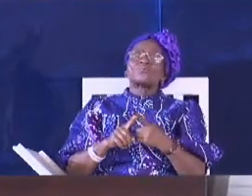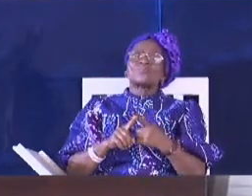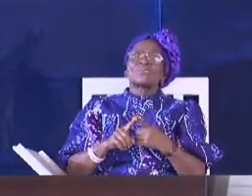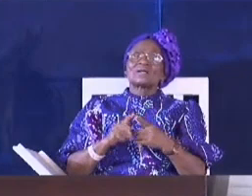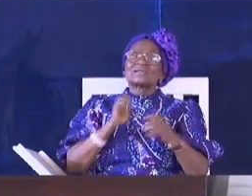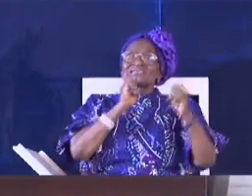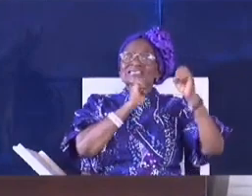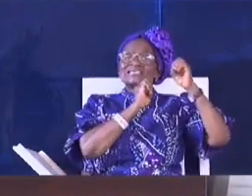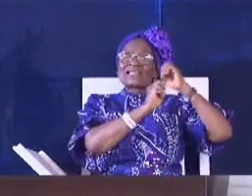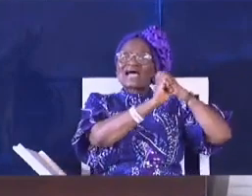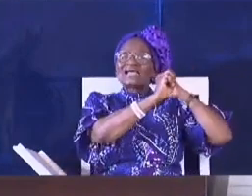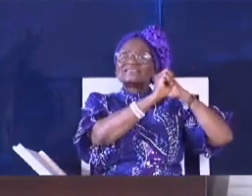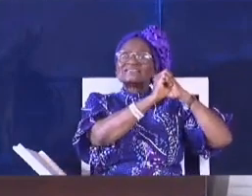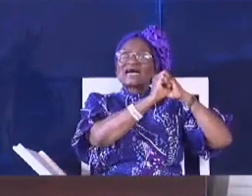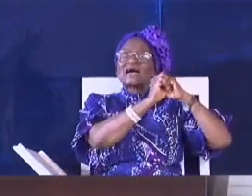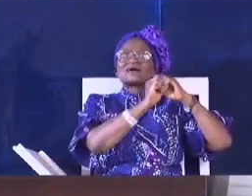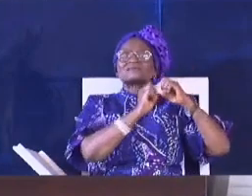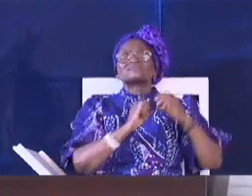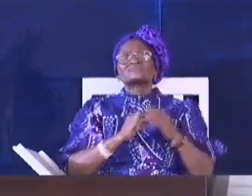Elijah?